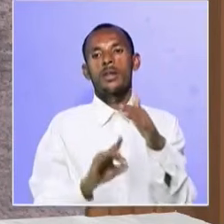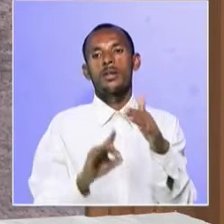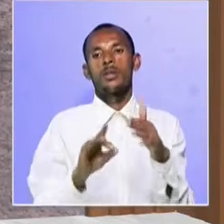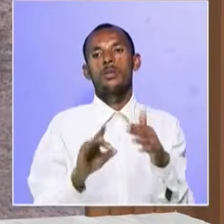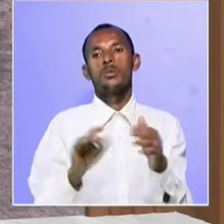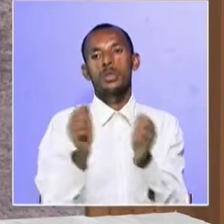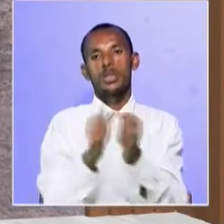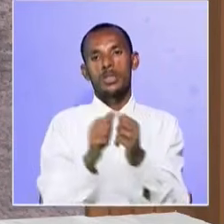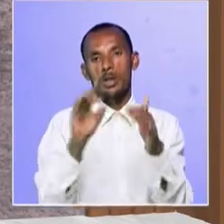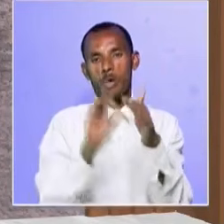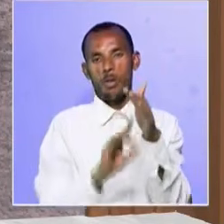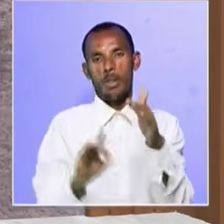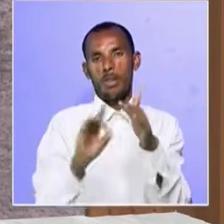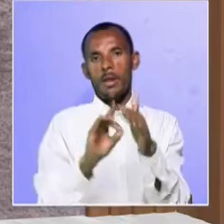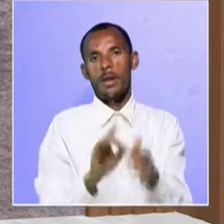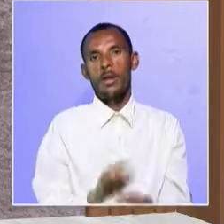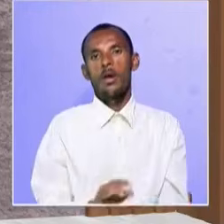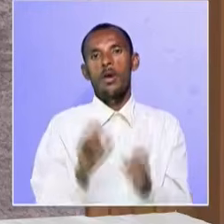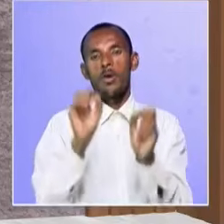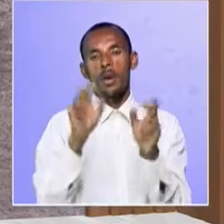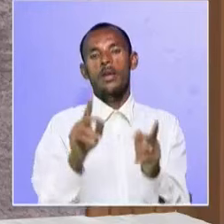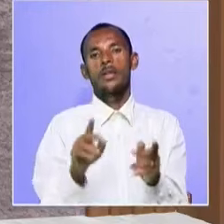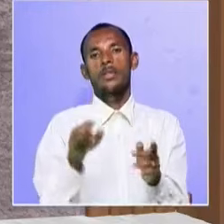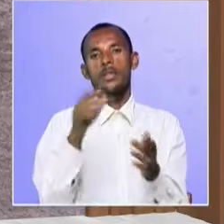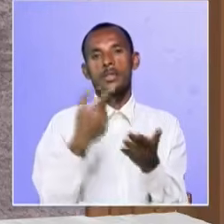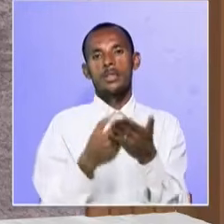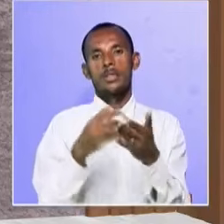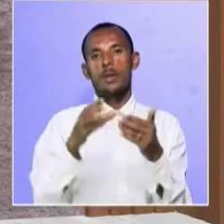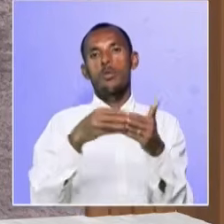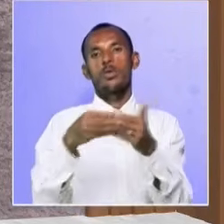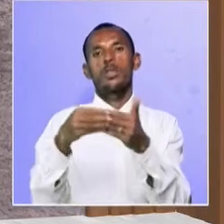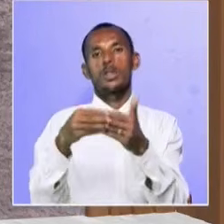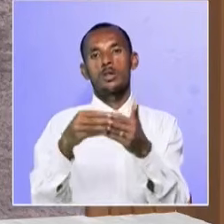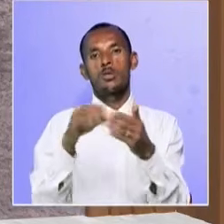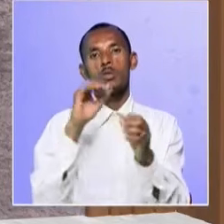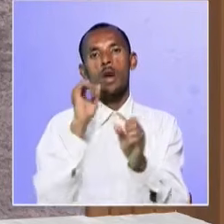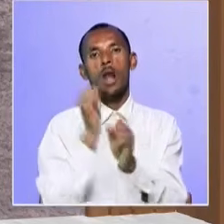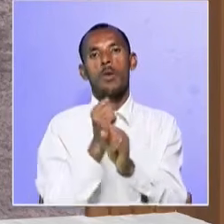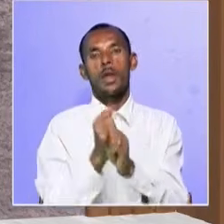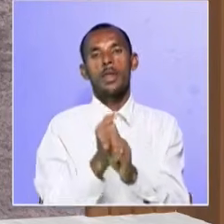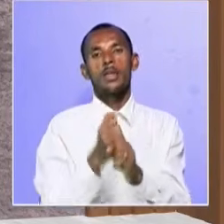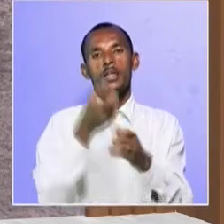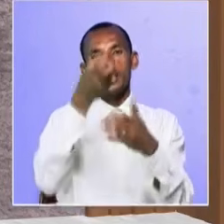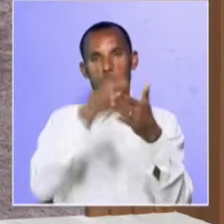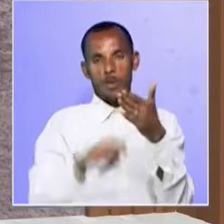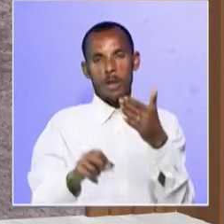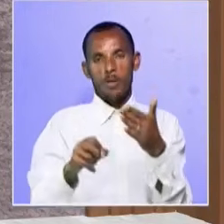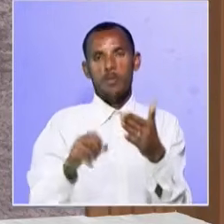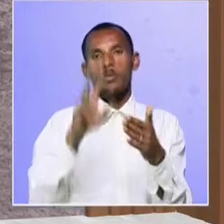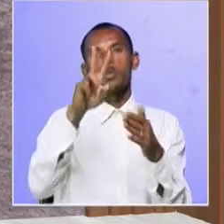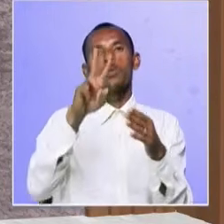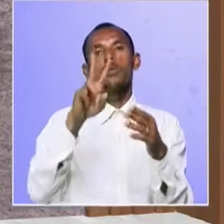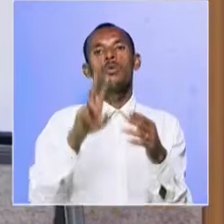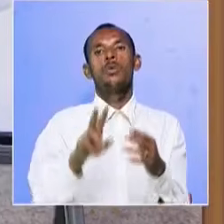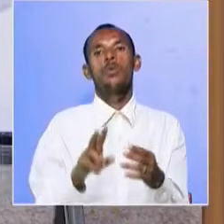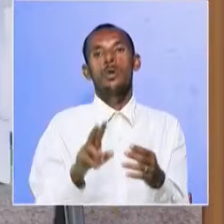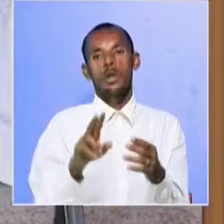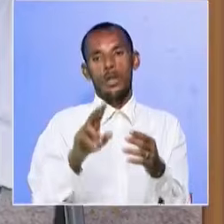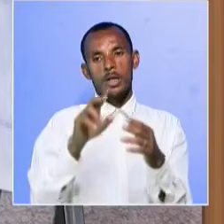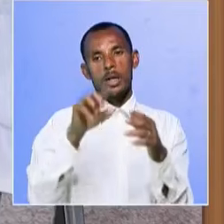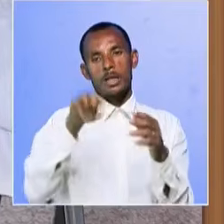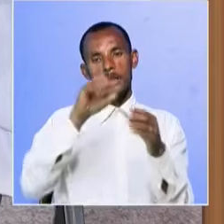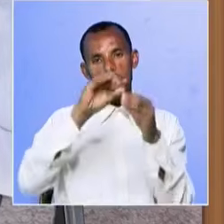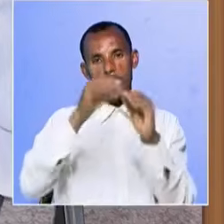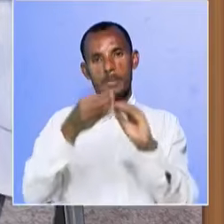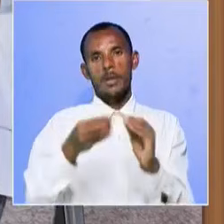denominators with denominators. Okay, this is the procedure to calculate the product of two rational numbers. Okay, the same